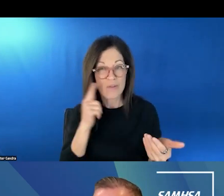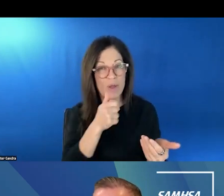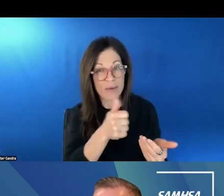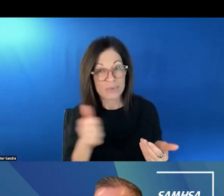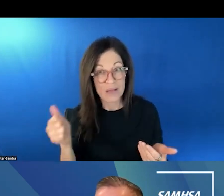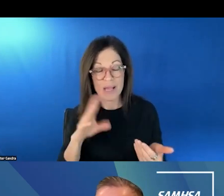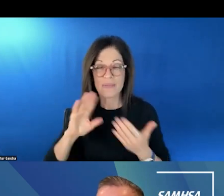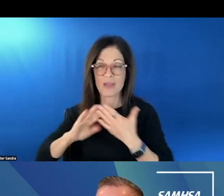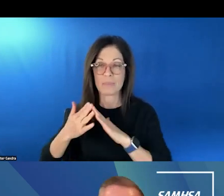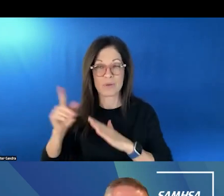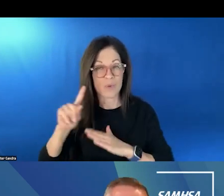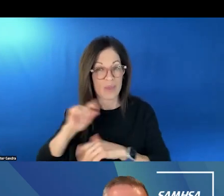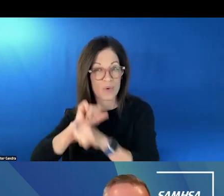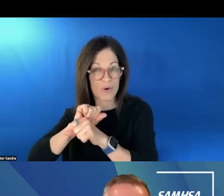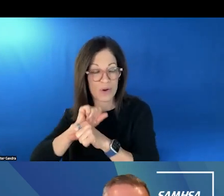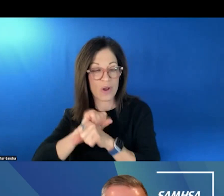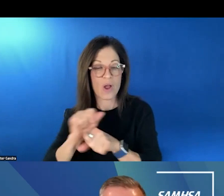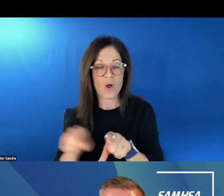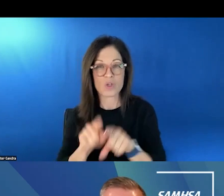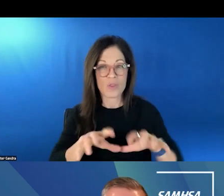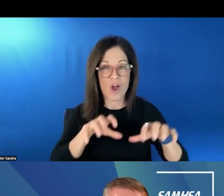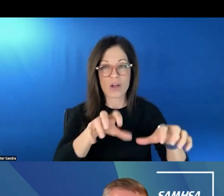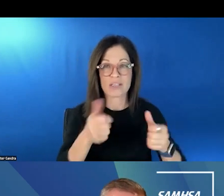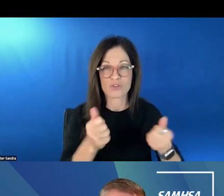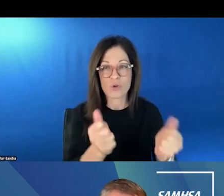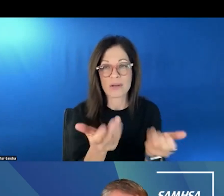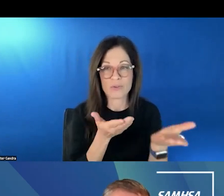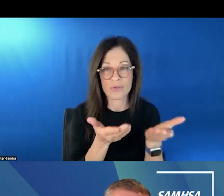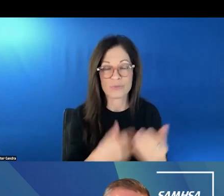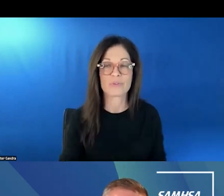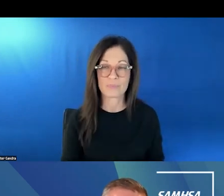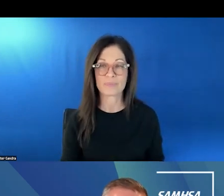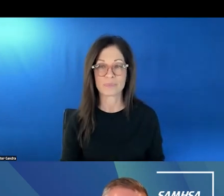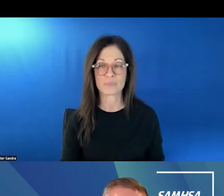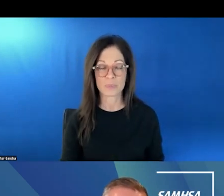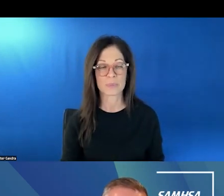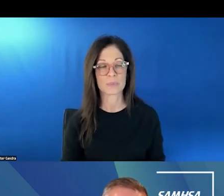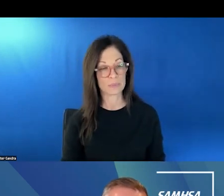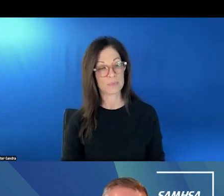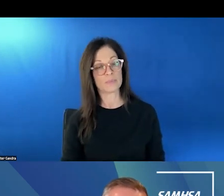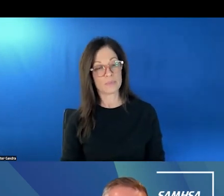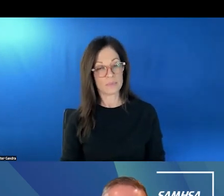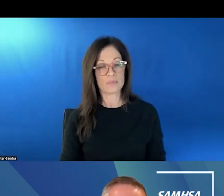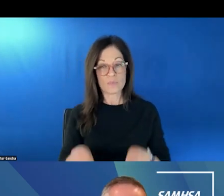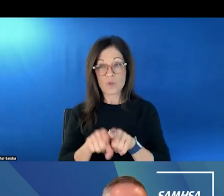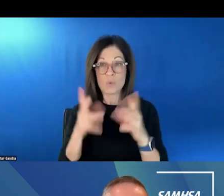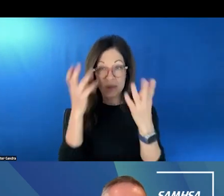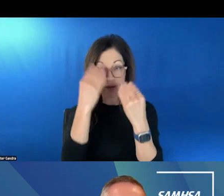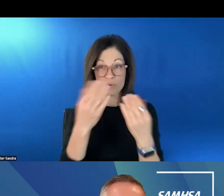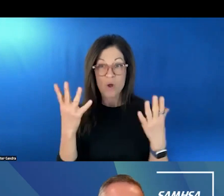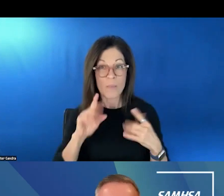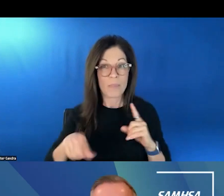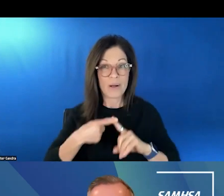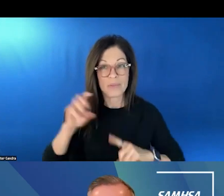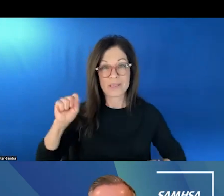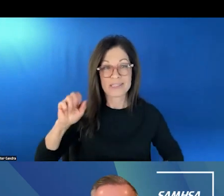the communities that they're working with and the audiences that they're trying to reach. And then I also want to let folks know about the